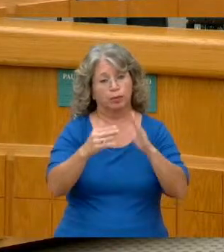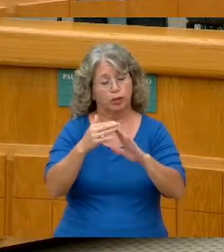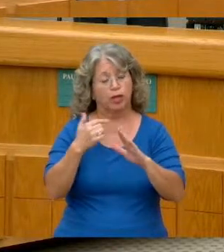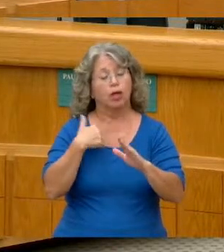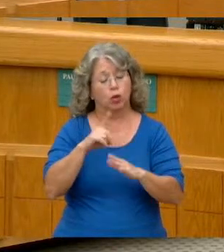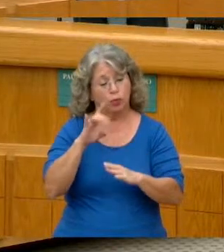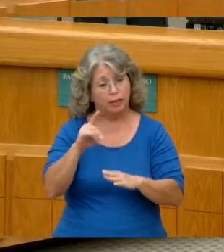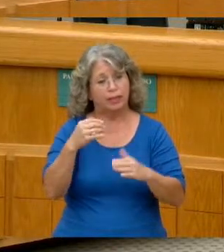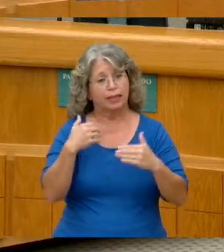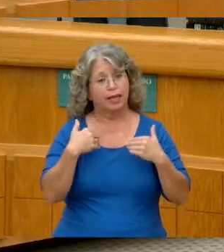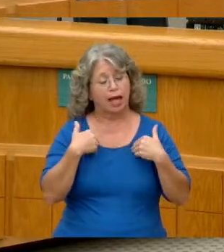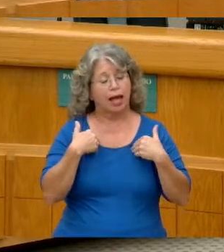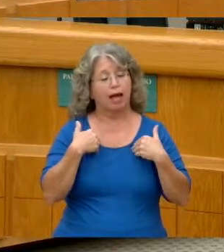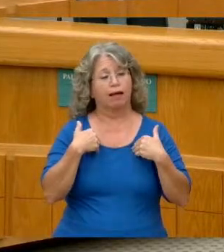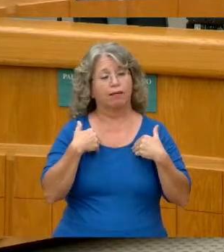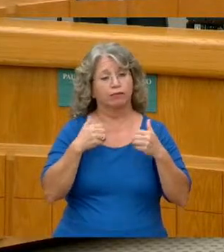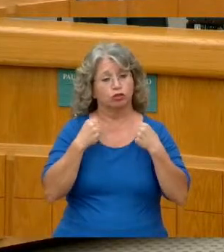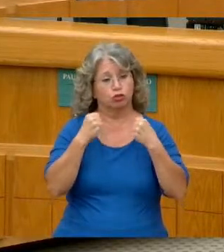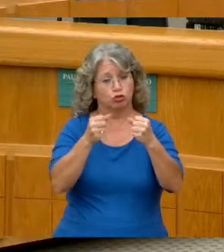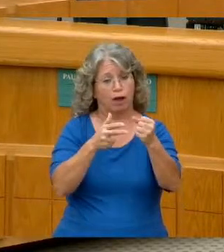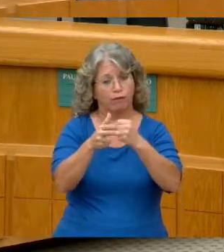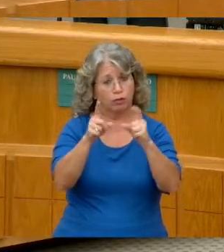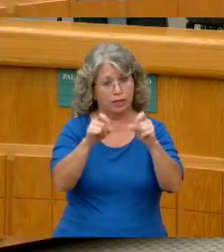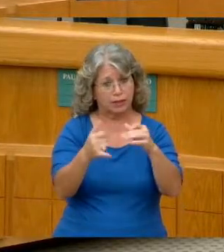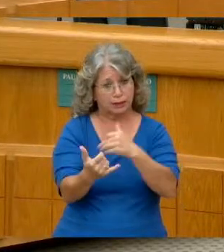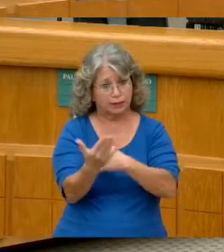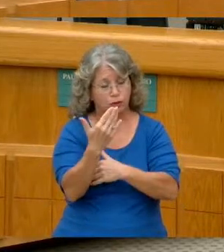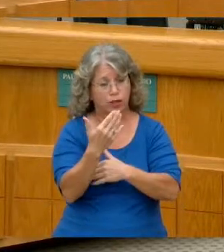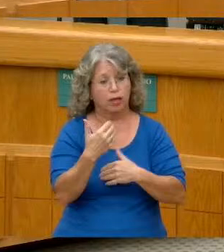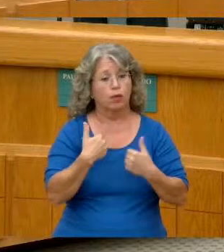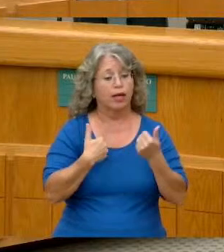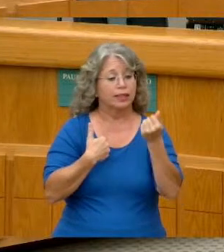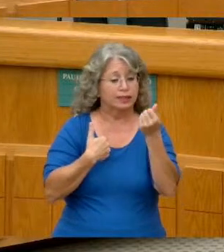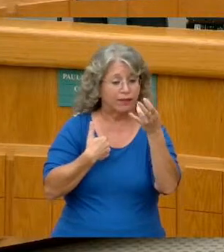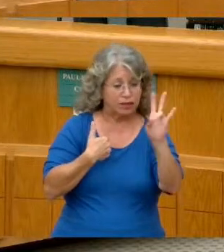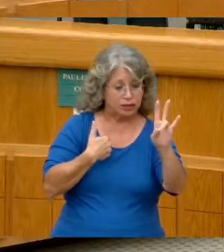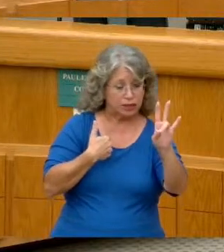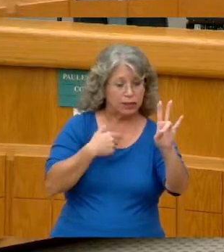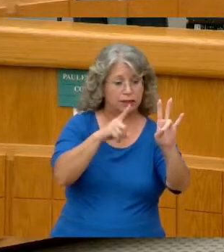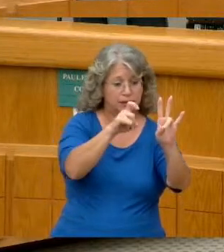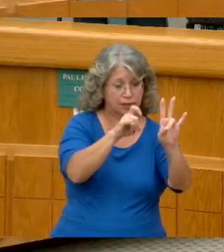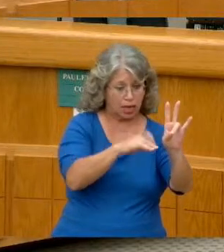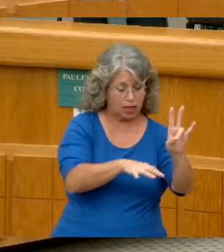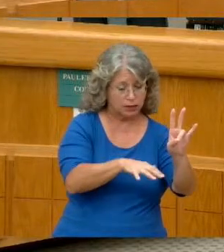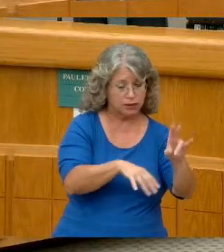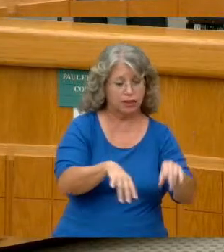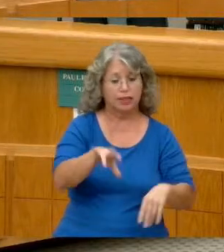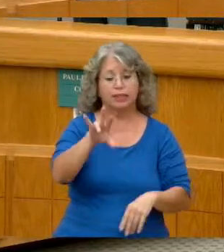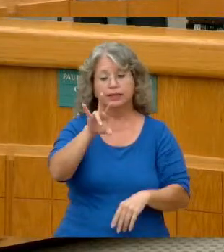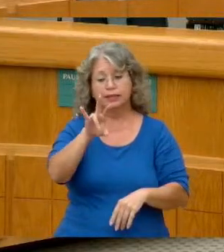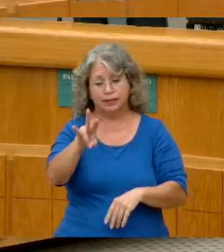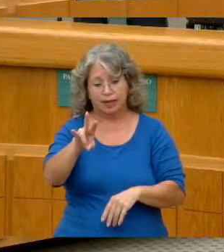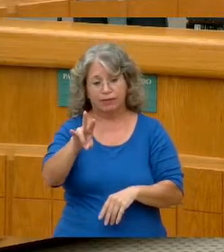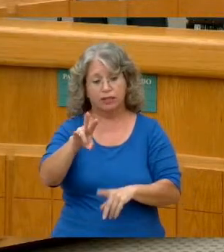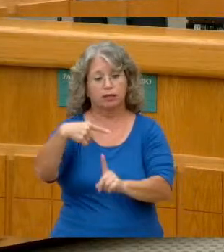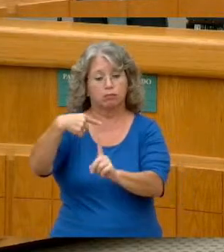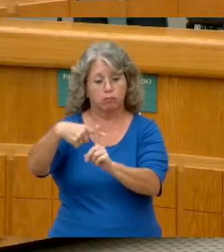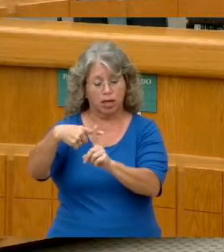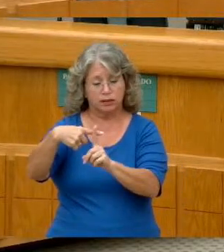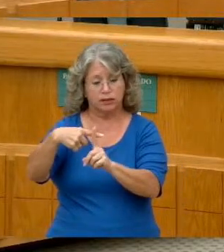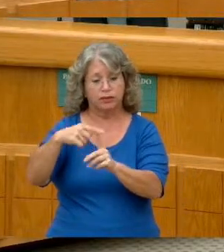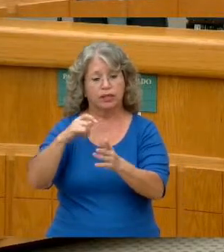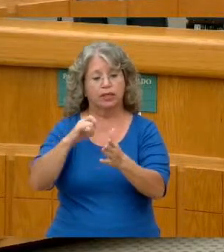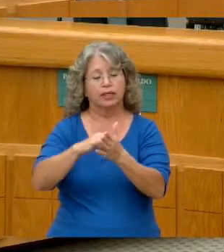morning, and we had 17 individuals that were tested, and 7 tested positive, which gives a positivity rate of